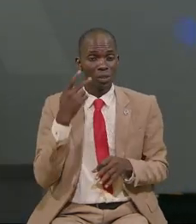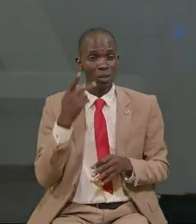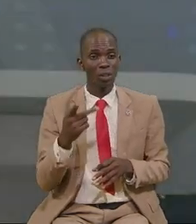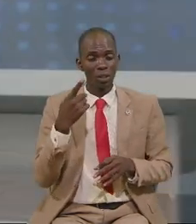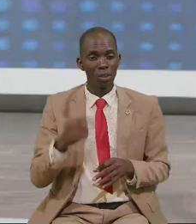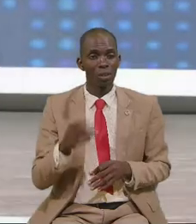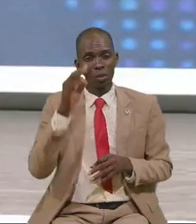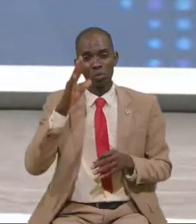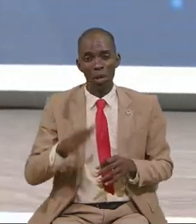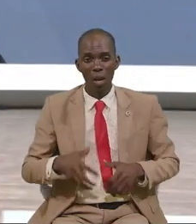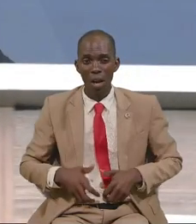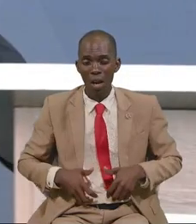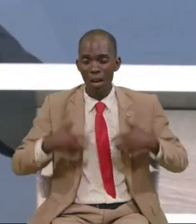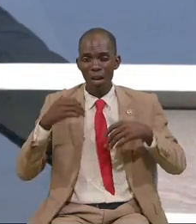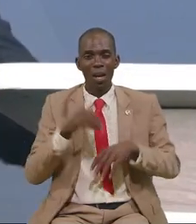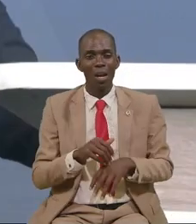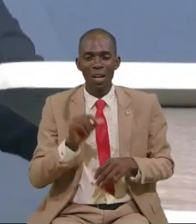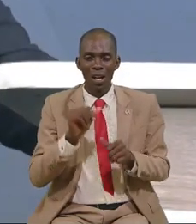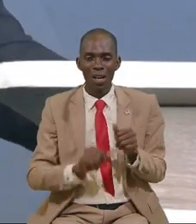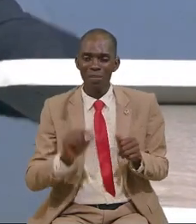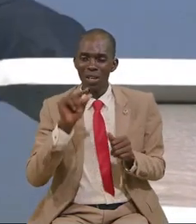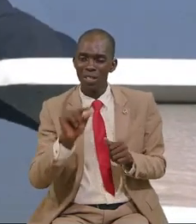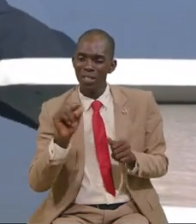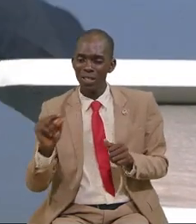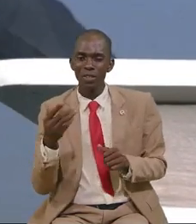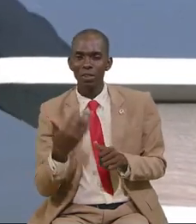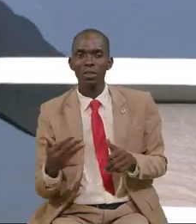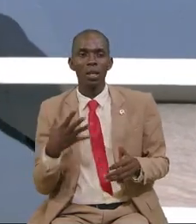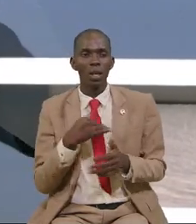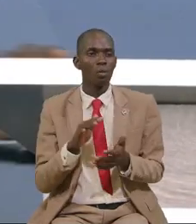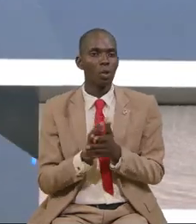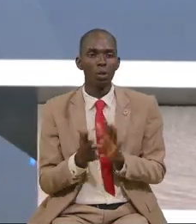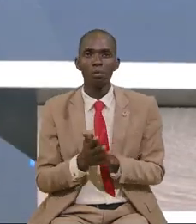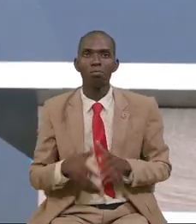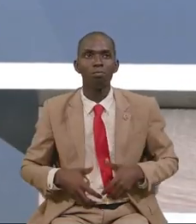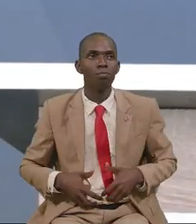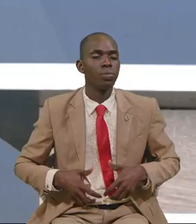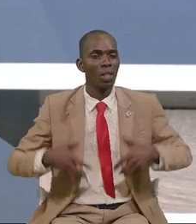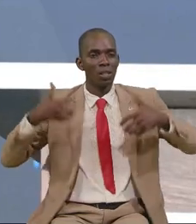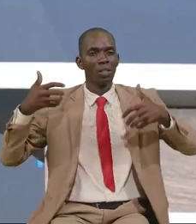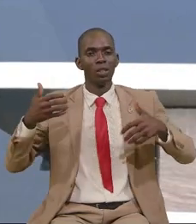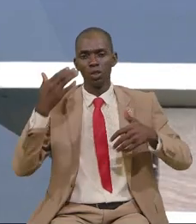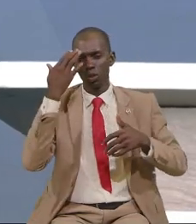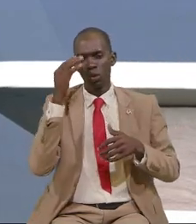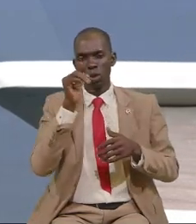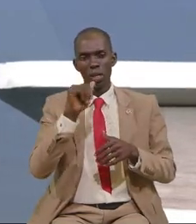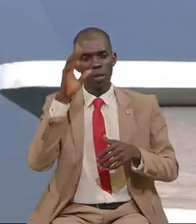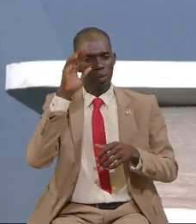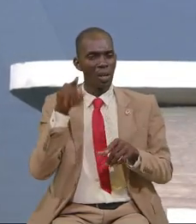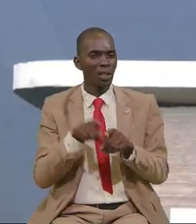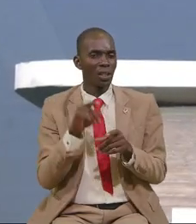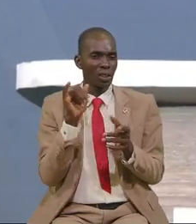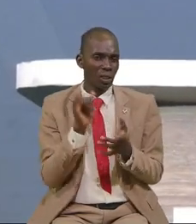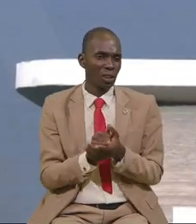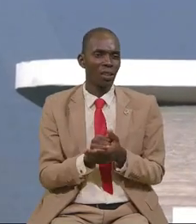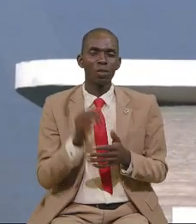little thing that happens, and he will burst out with anger, You know, a man like that couldn't say, be ye